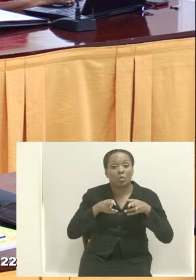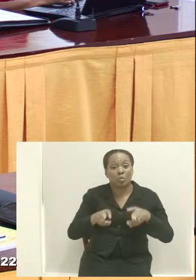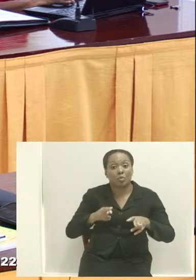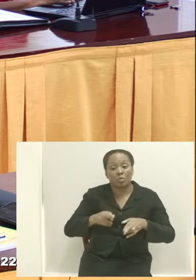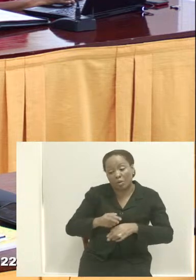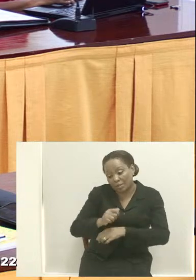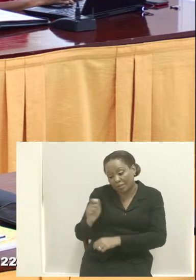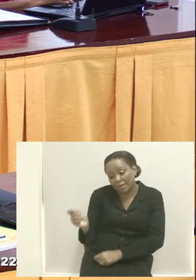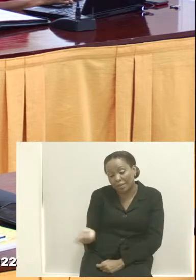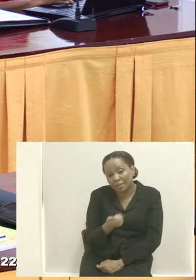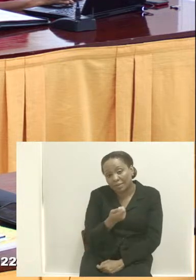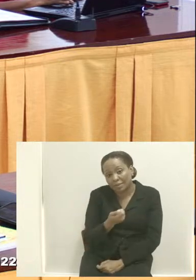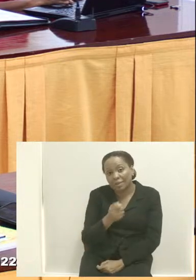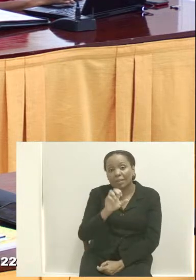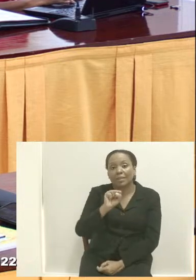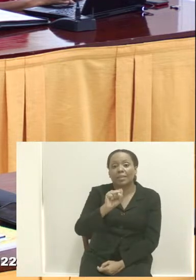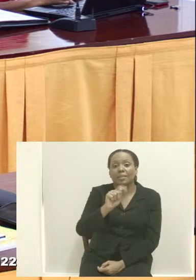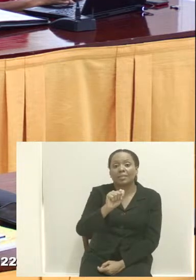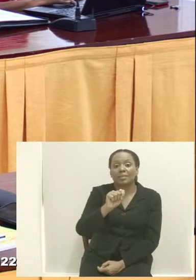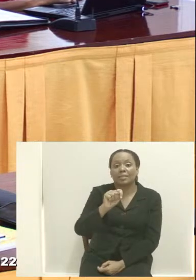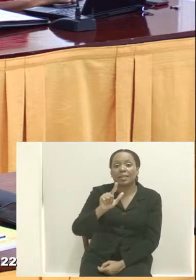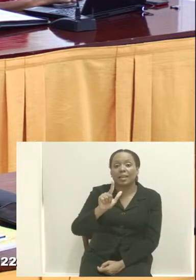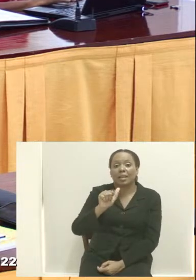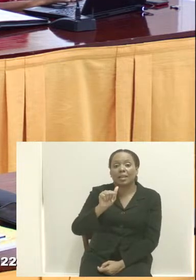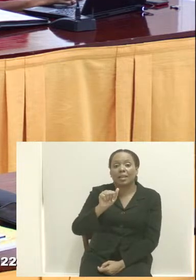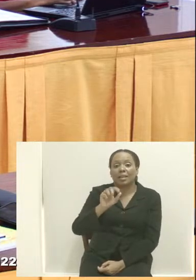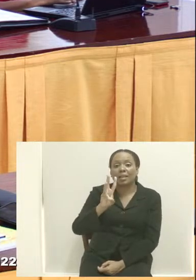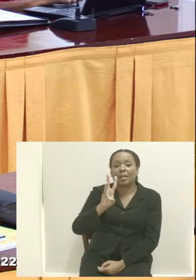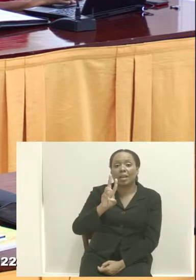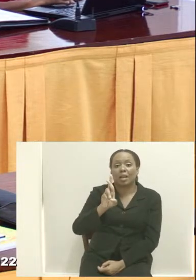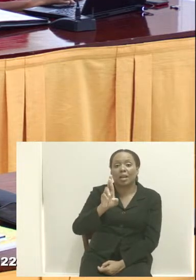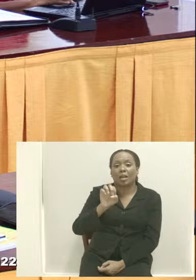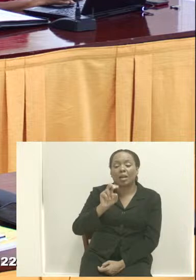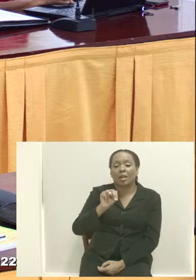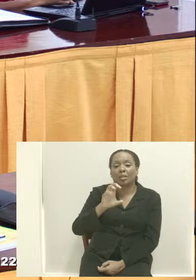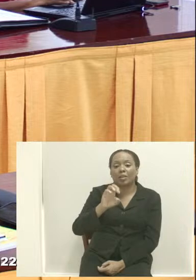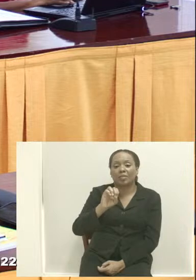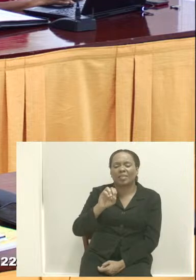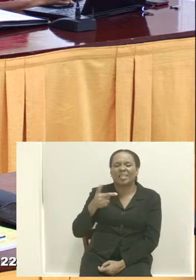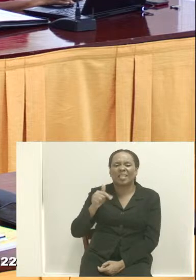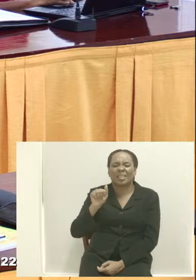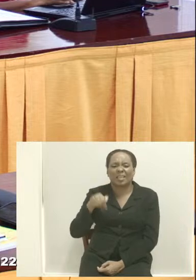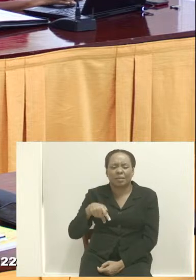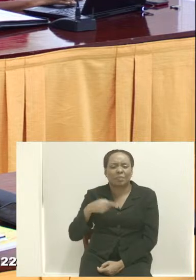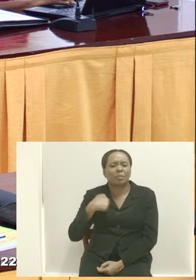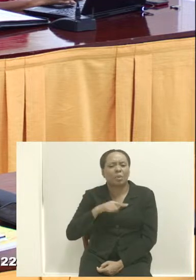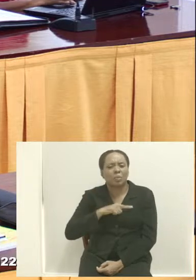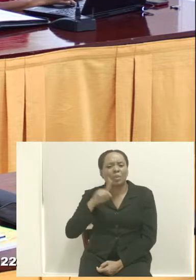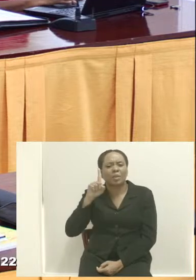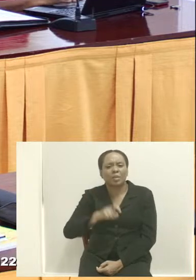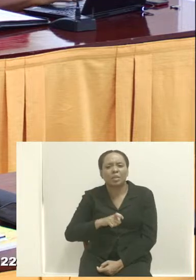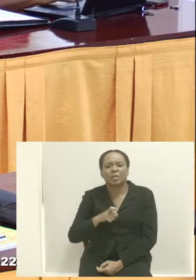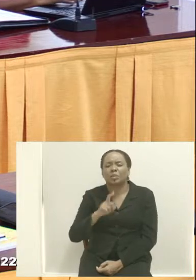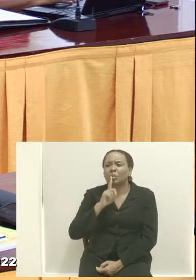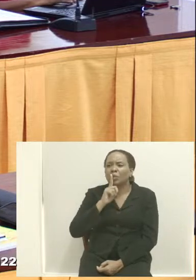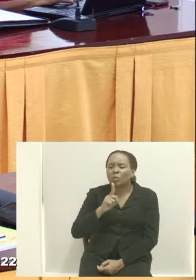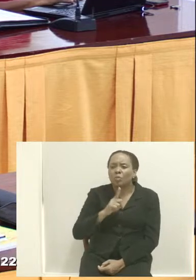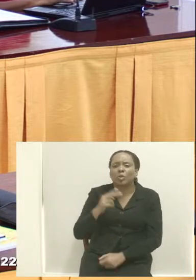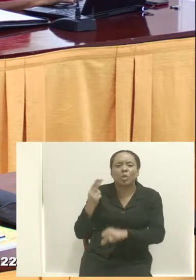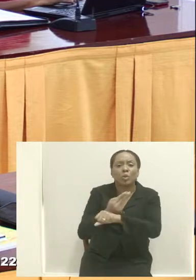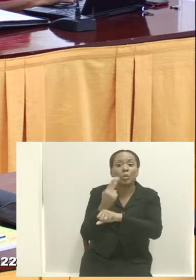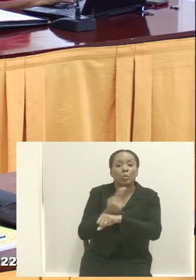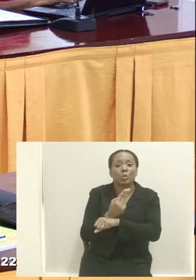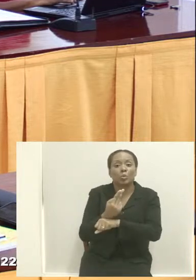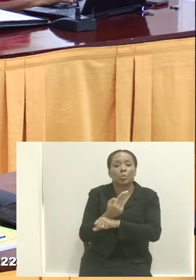ma'am, that is what we need to draw on. We need to draw on a greater use of the natural resource and to link it with